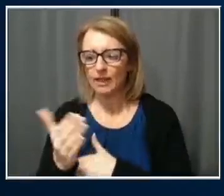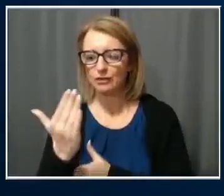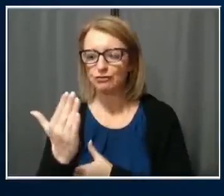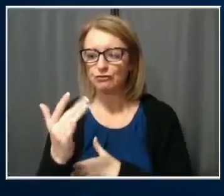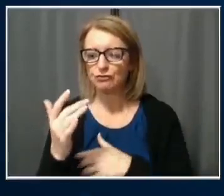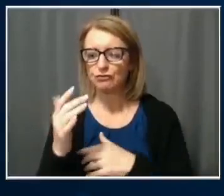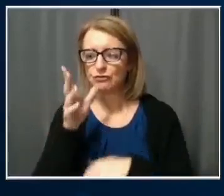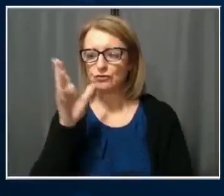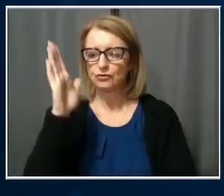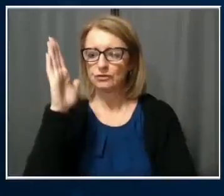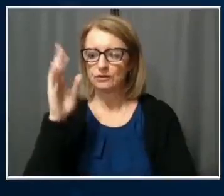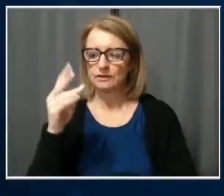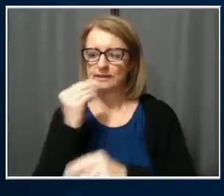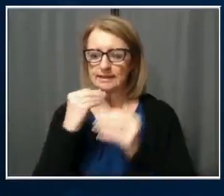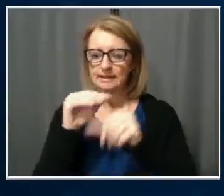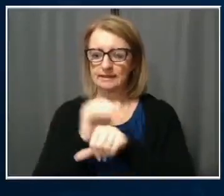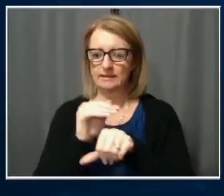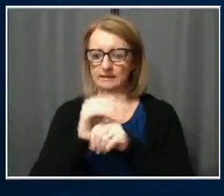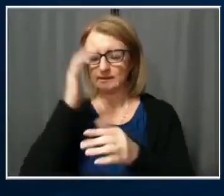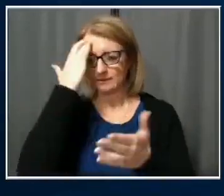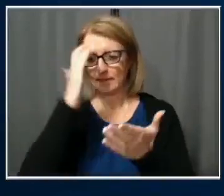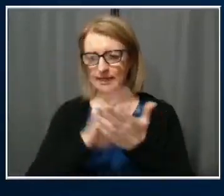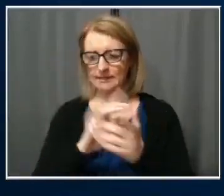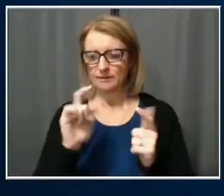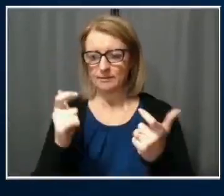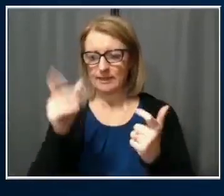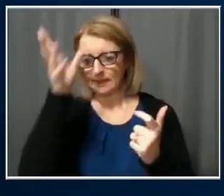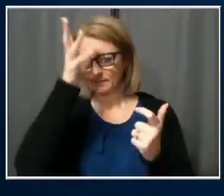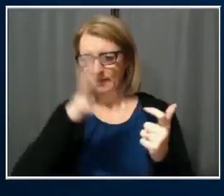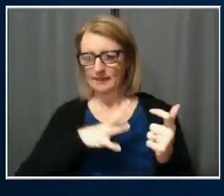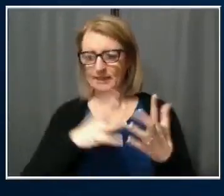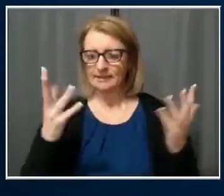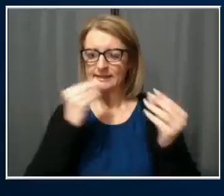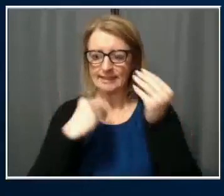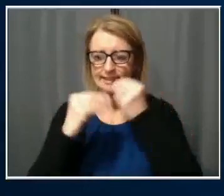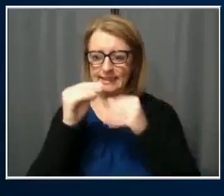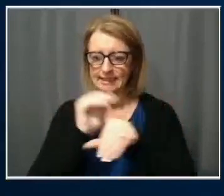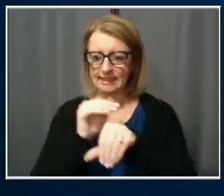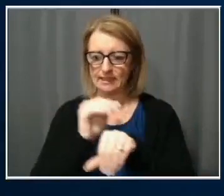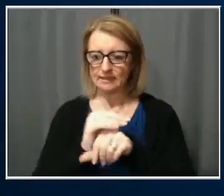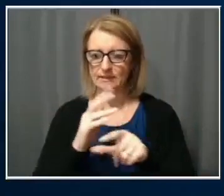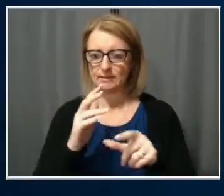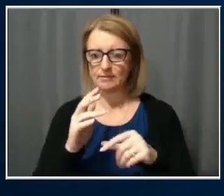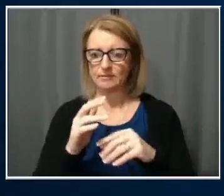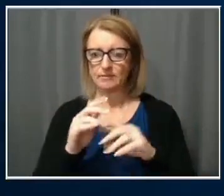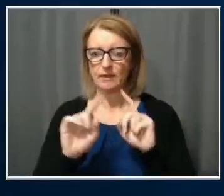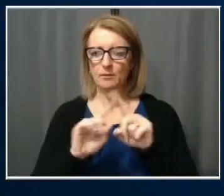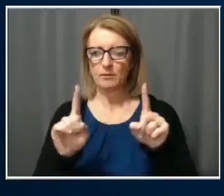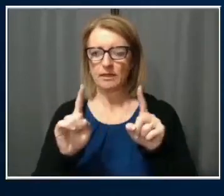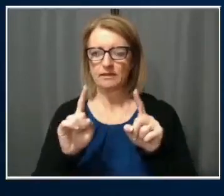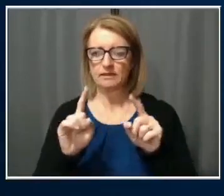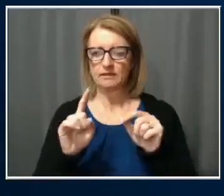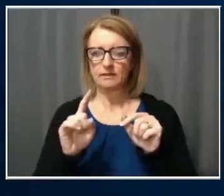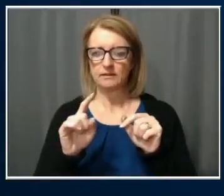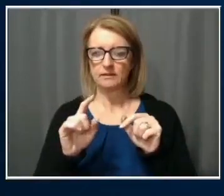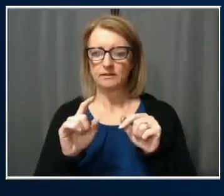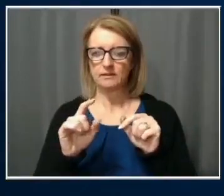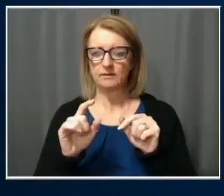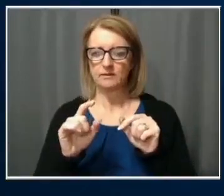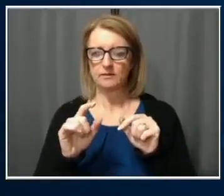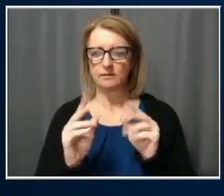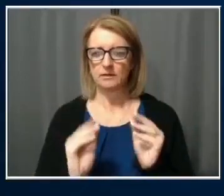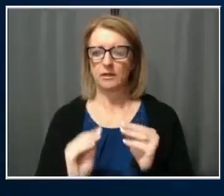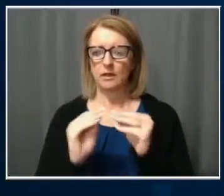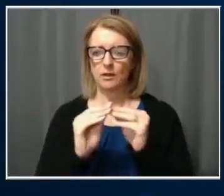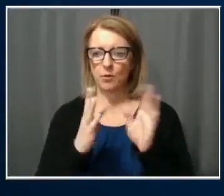eat because my husband is a big man and he likes to eat a lot of food, so I have to make food for him. But the more I